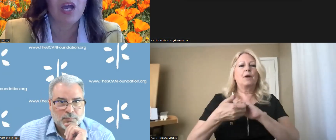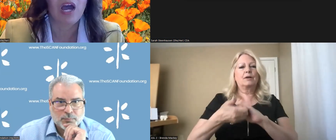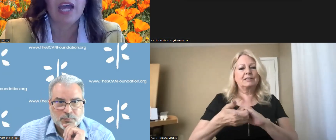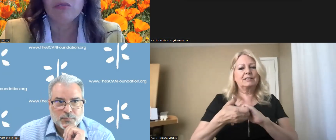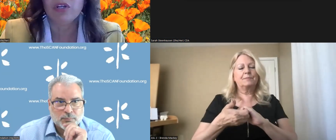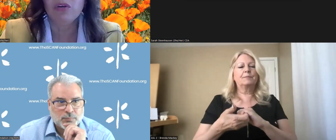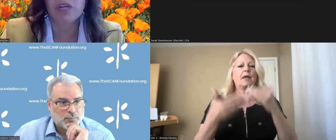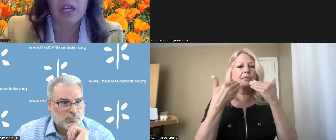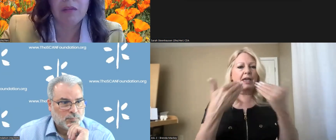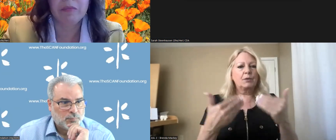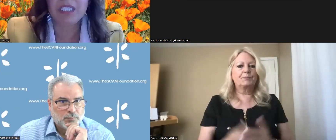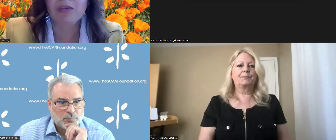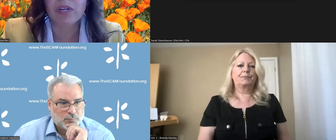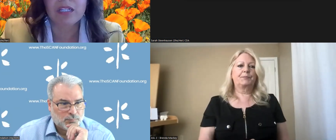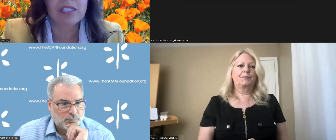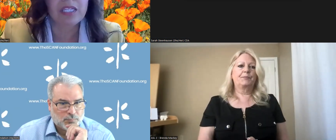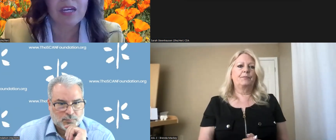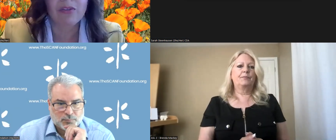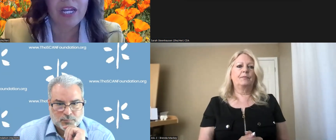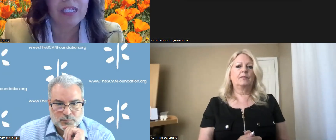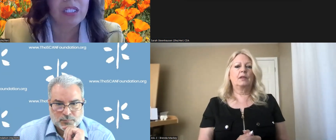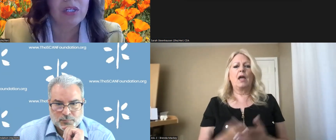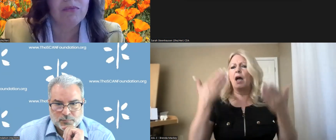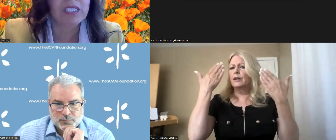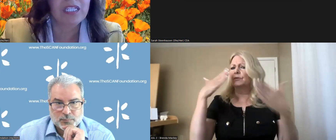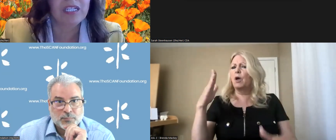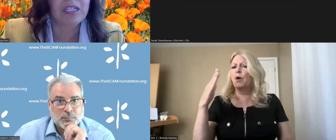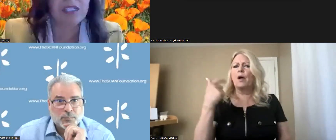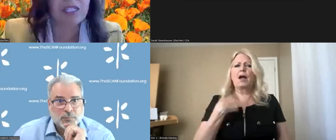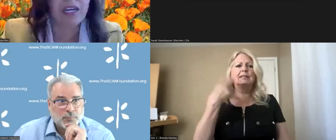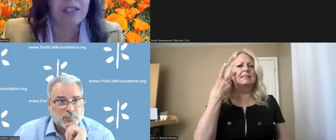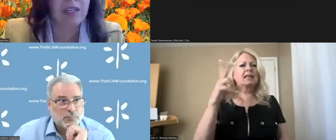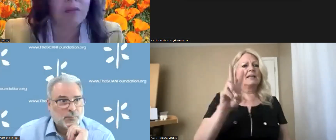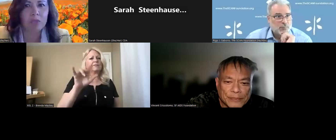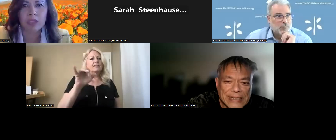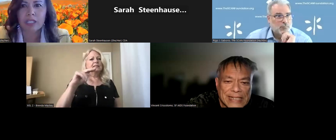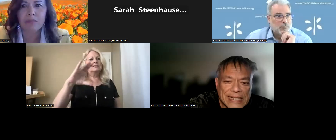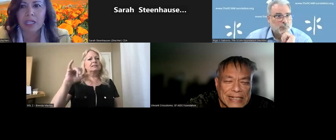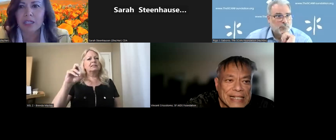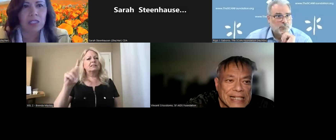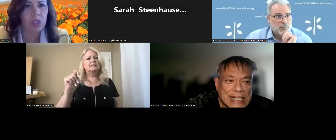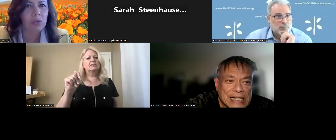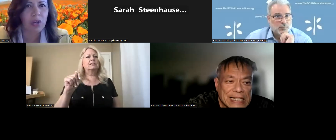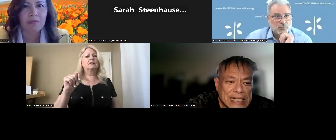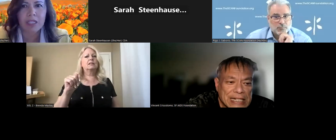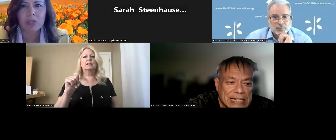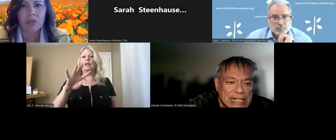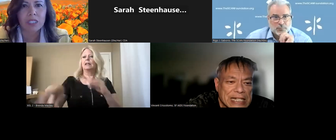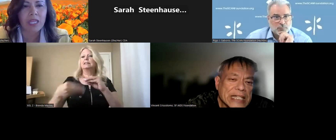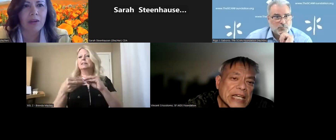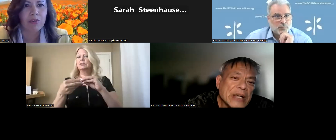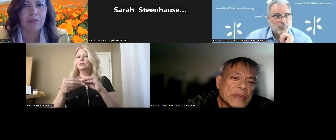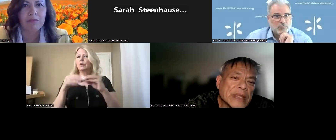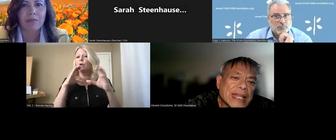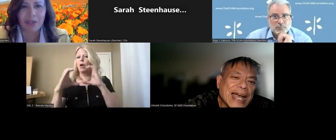thank you. I don't know, let me see if I can see other hands here. Vincent, is that, would you like to make additional comments, or